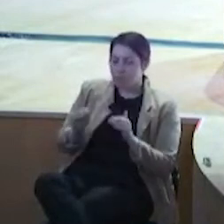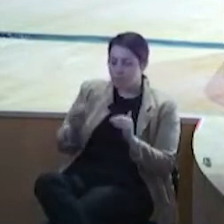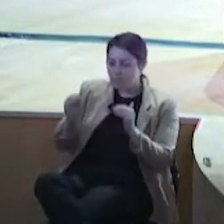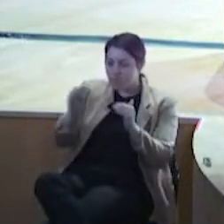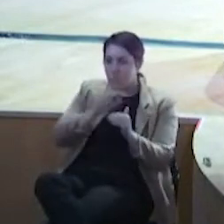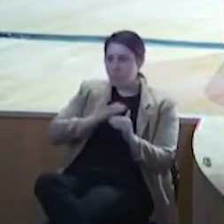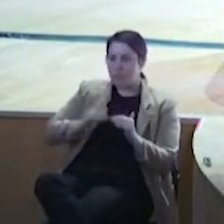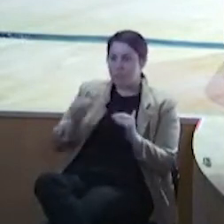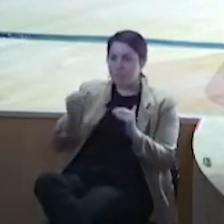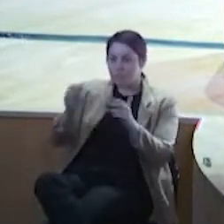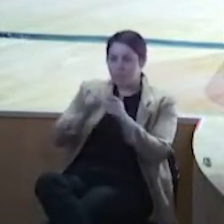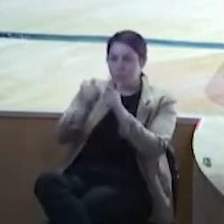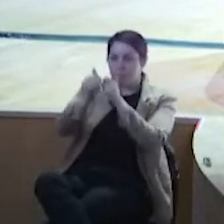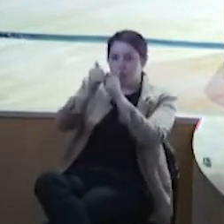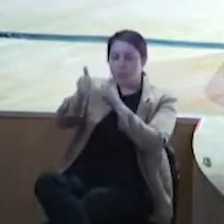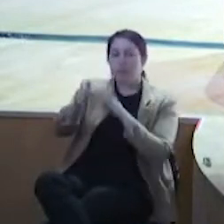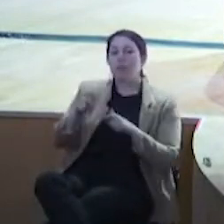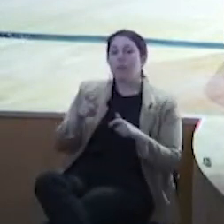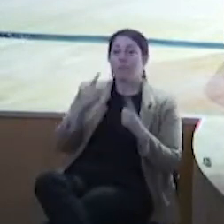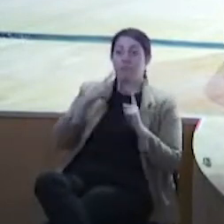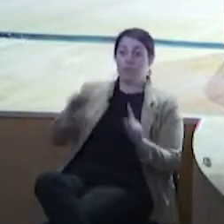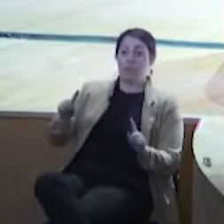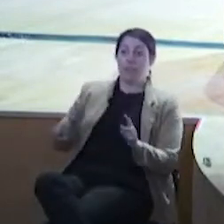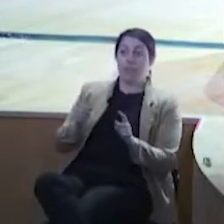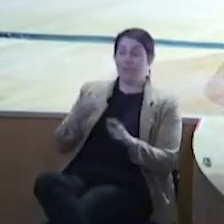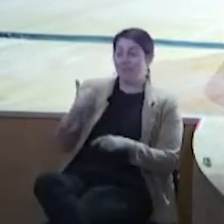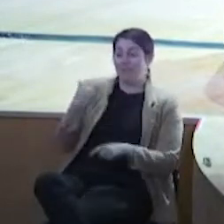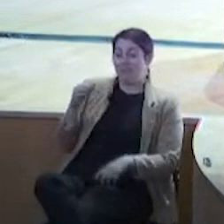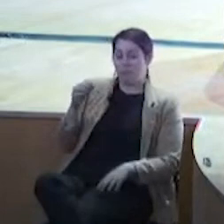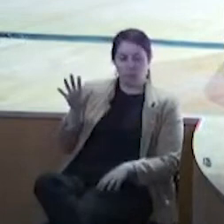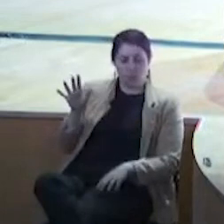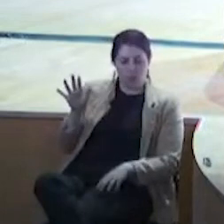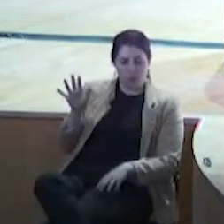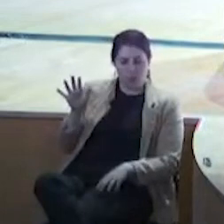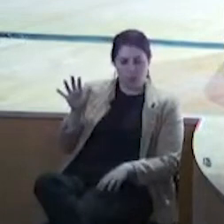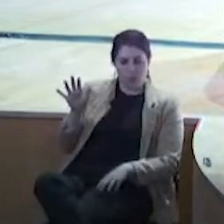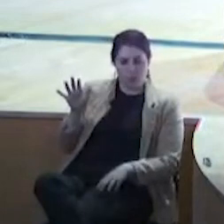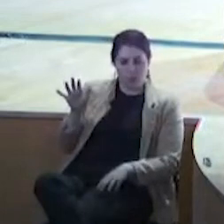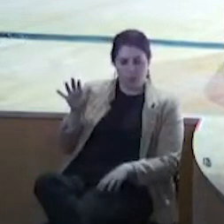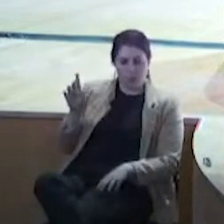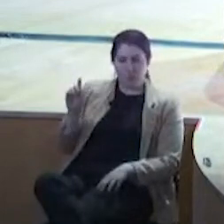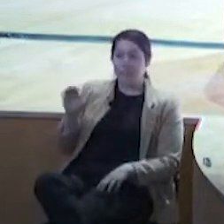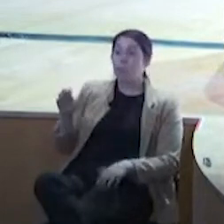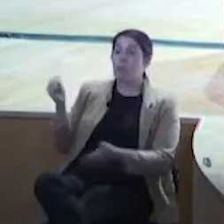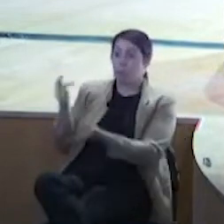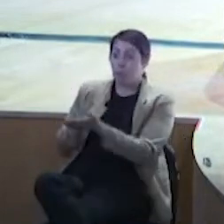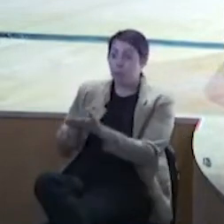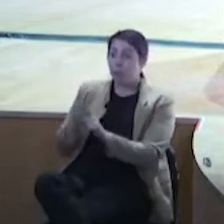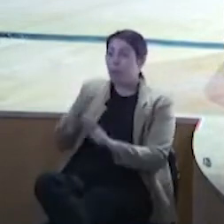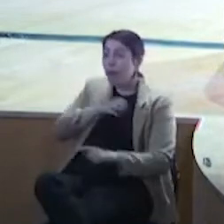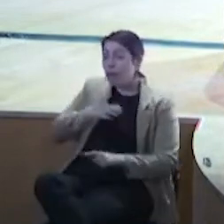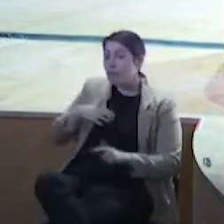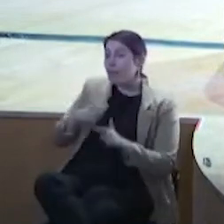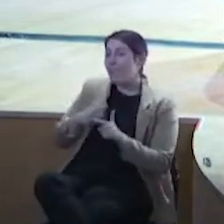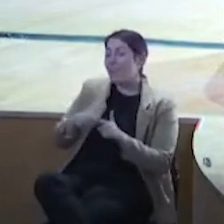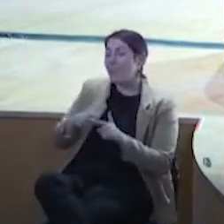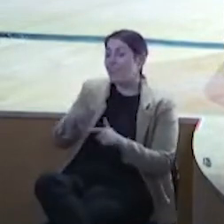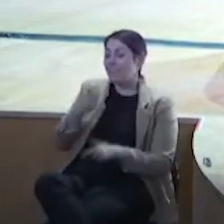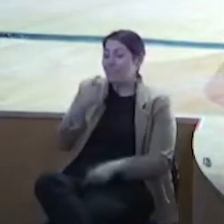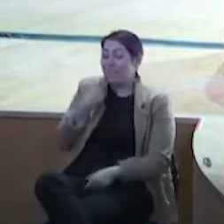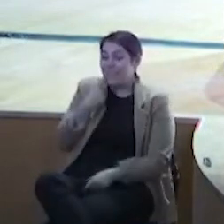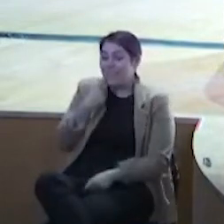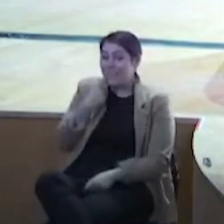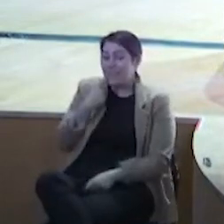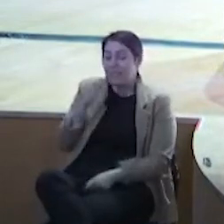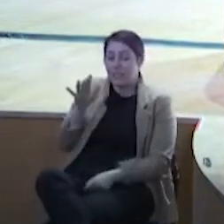And we finally had it passed in December, approved by Congress, and then Biden signed it,